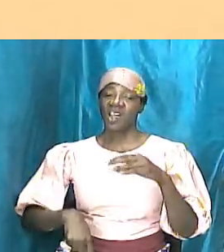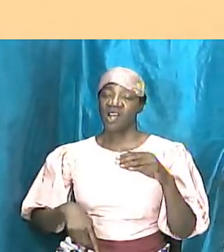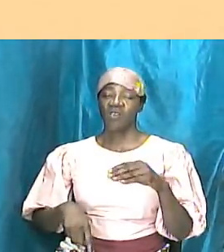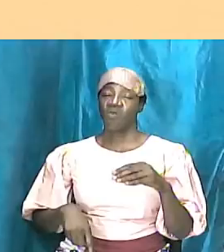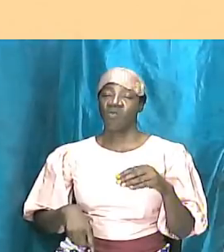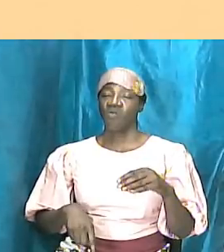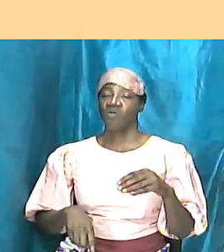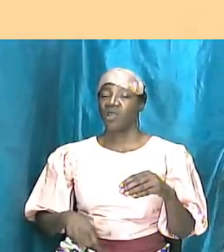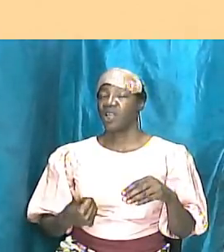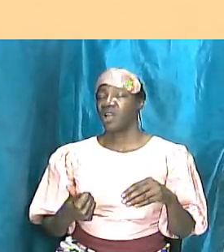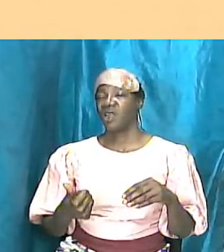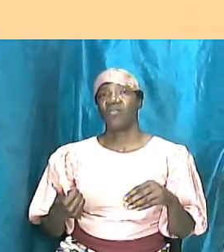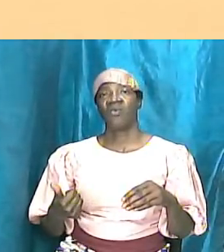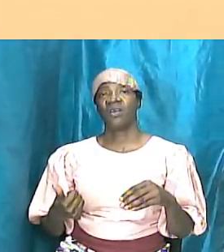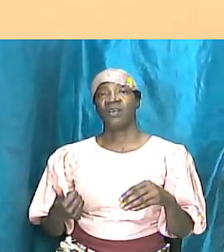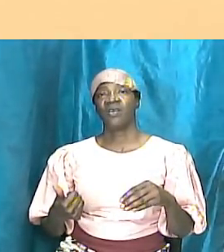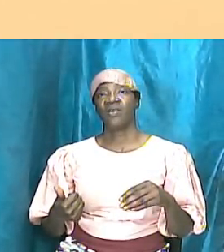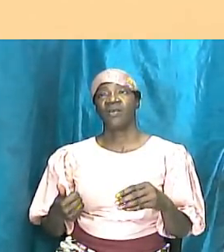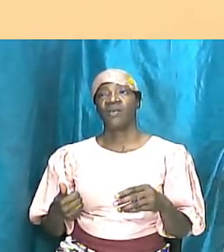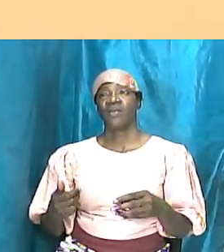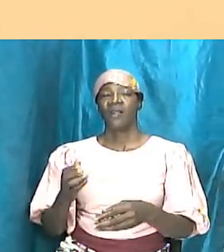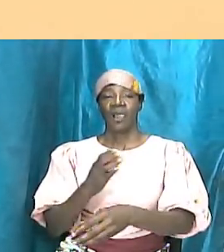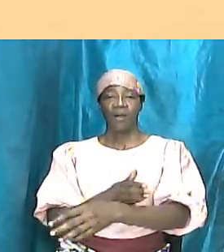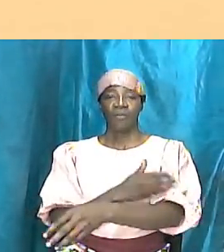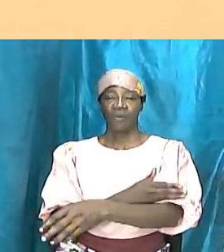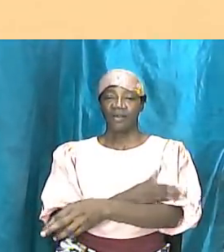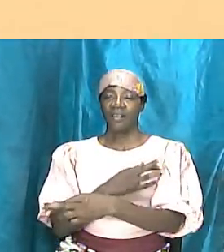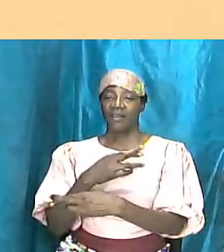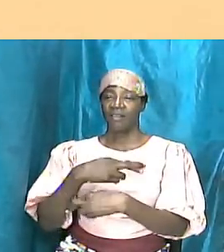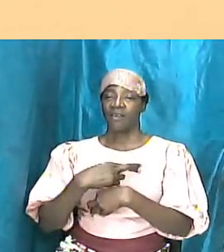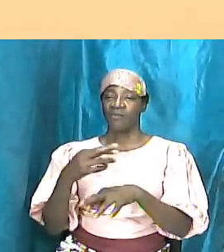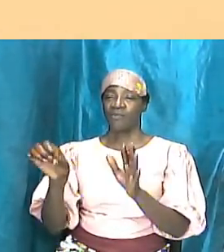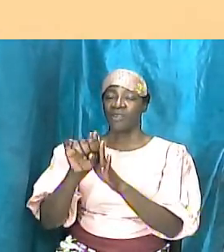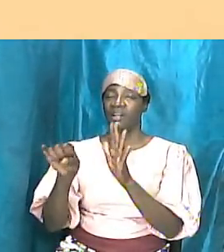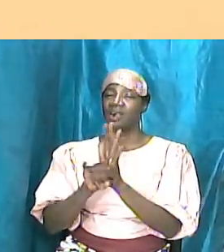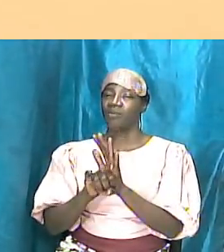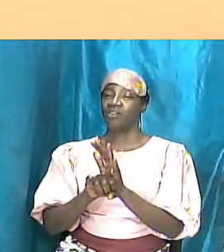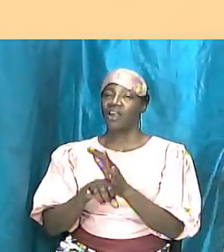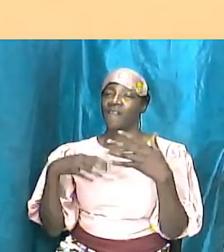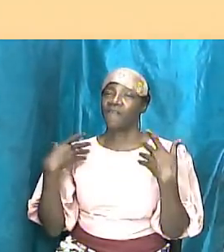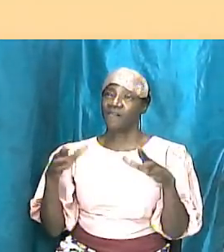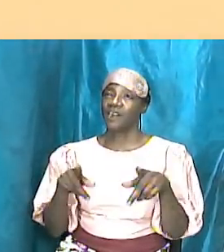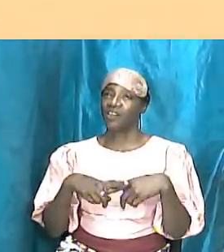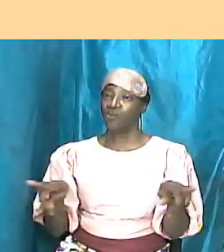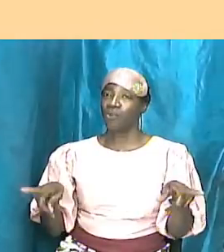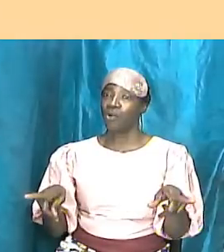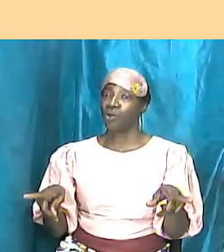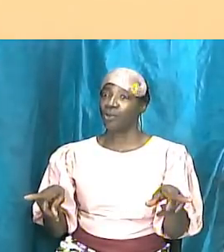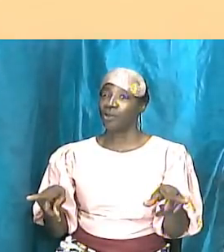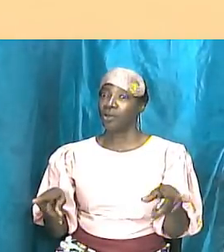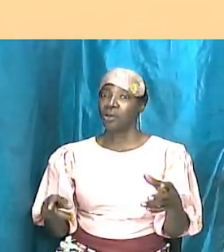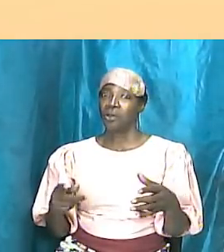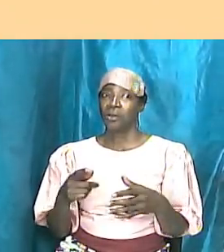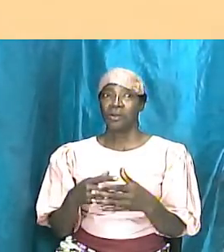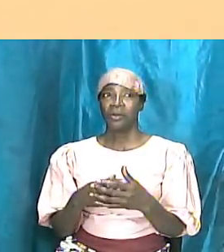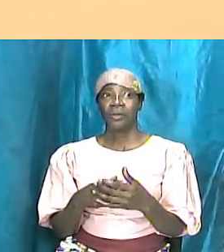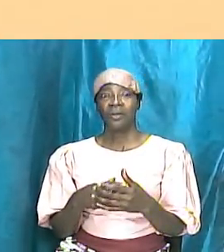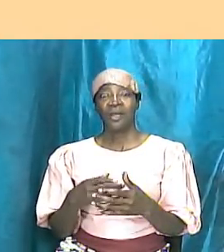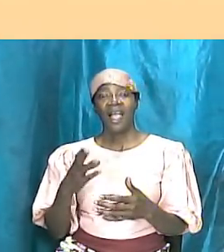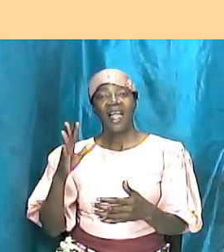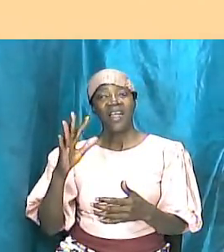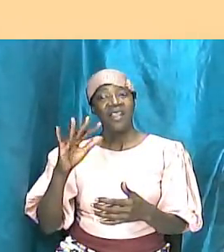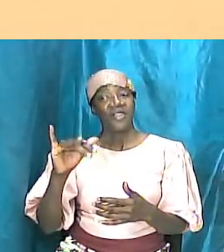Now their process of redemption was going to be completed. But guess what? They